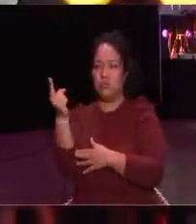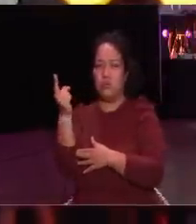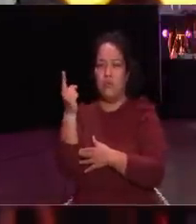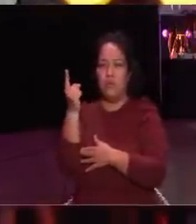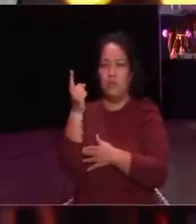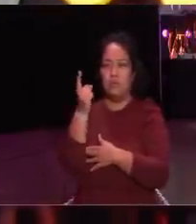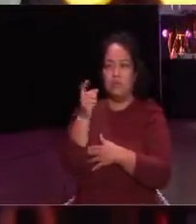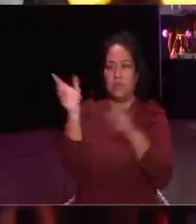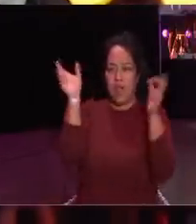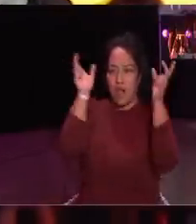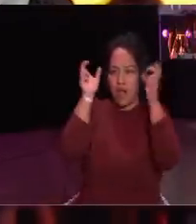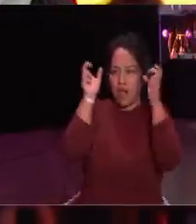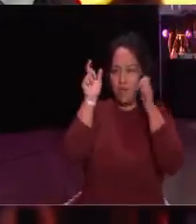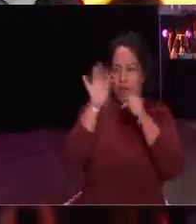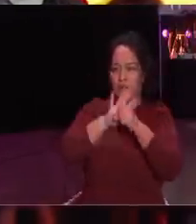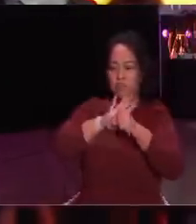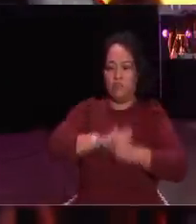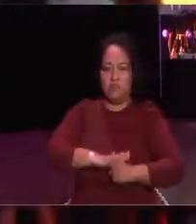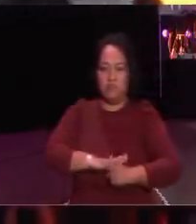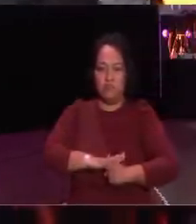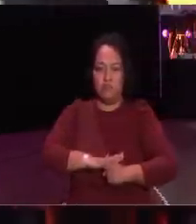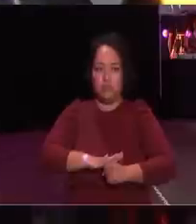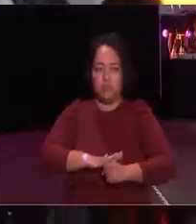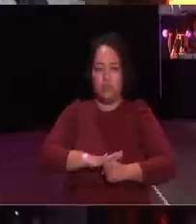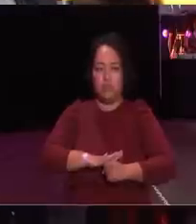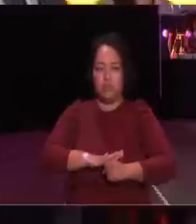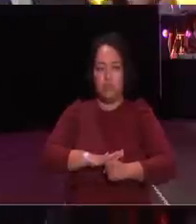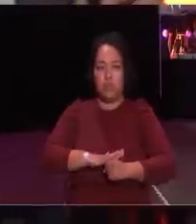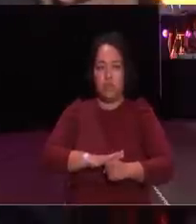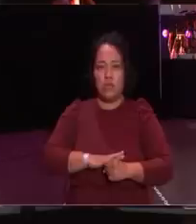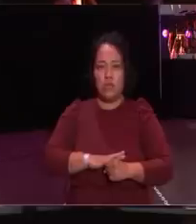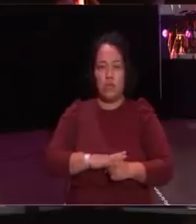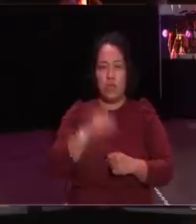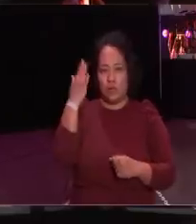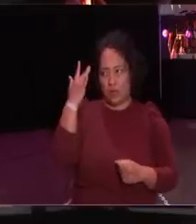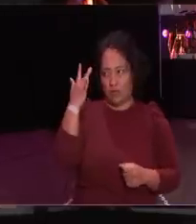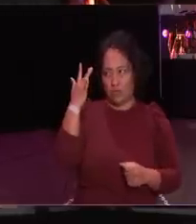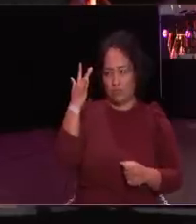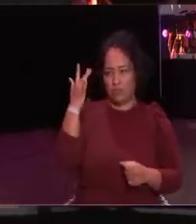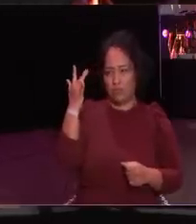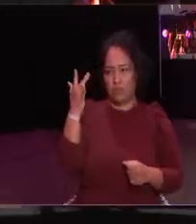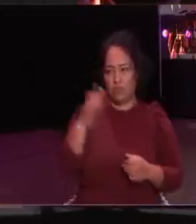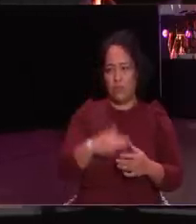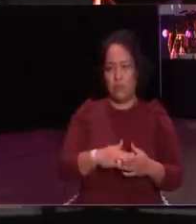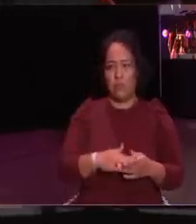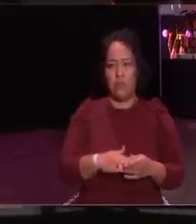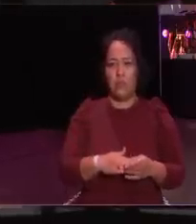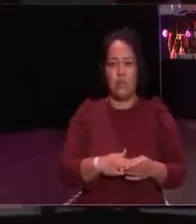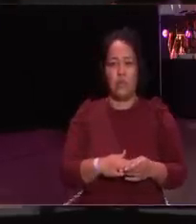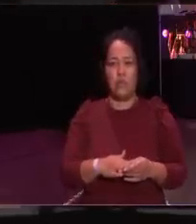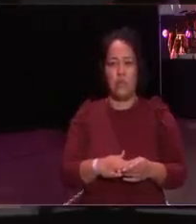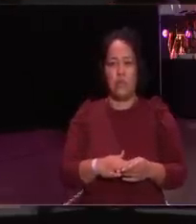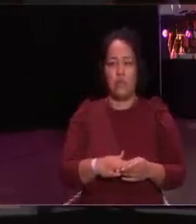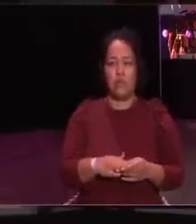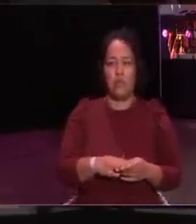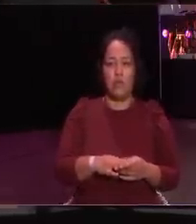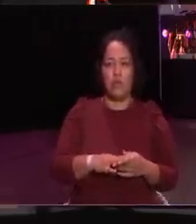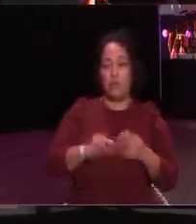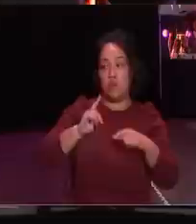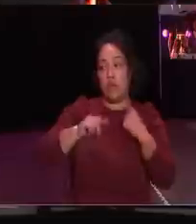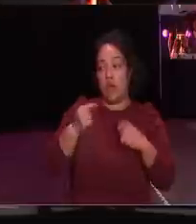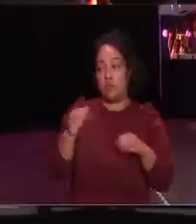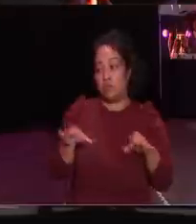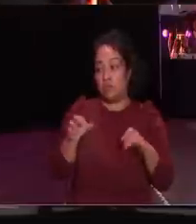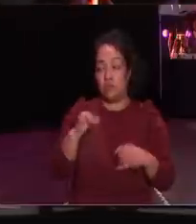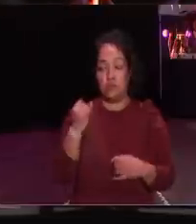opacado. The enemy had it oppressed. Pero ¿por qué es esto? But why is this? Es que solo no podemos. Because we can't do it by